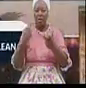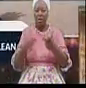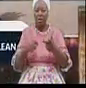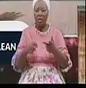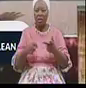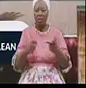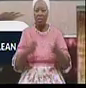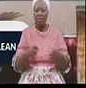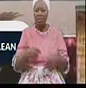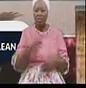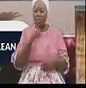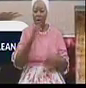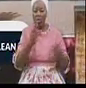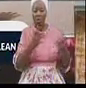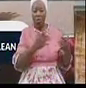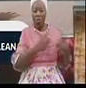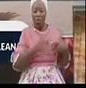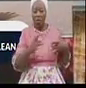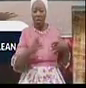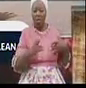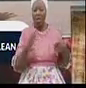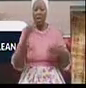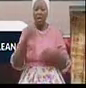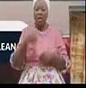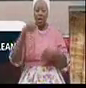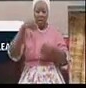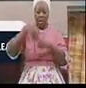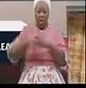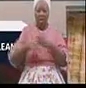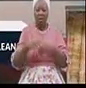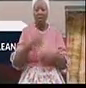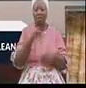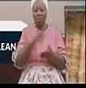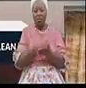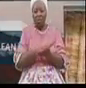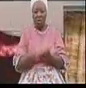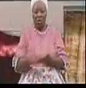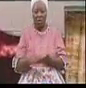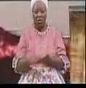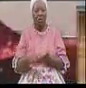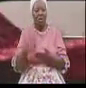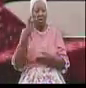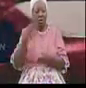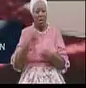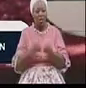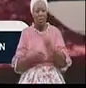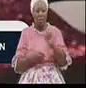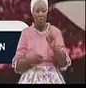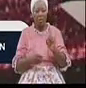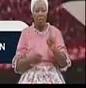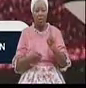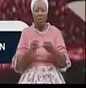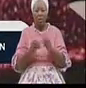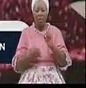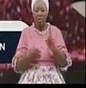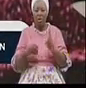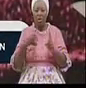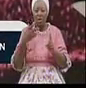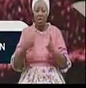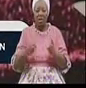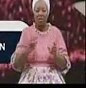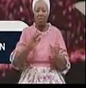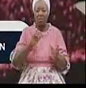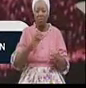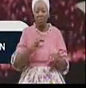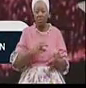the unconcerned, internally unclean. Look at number one. Number one, the unconverted,